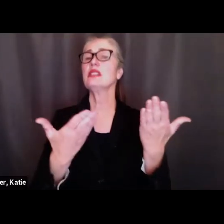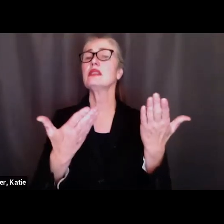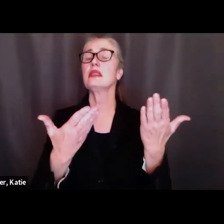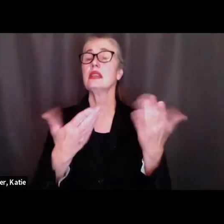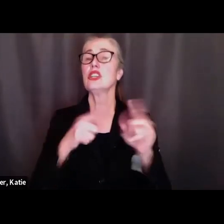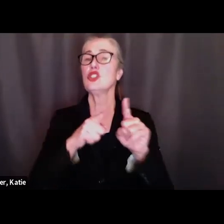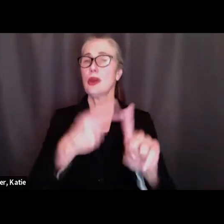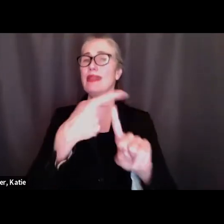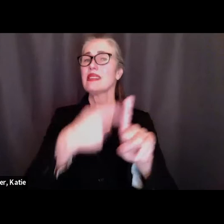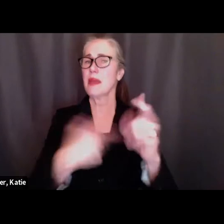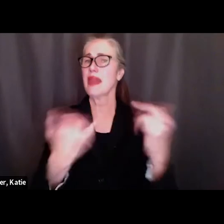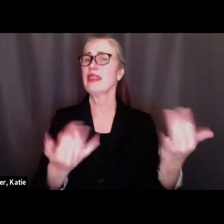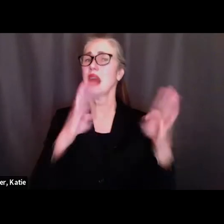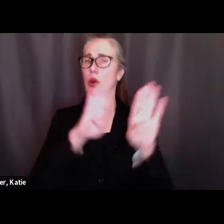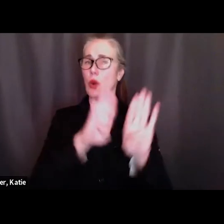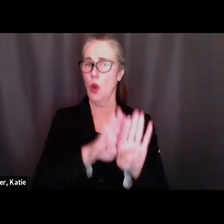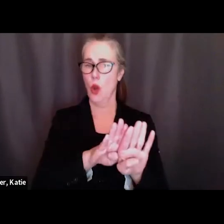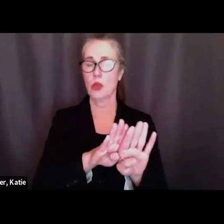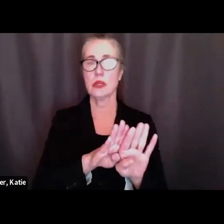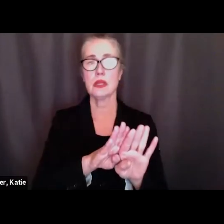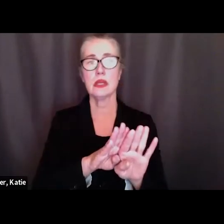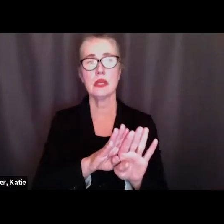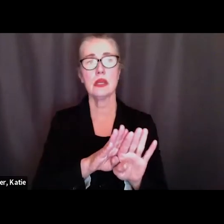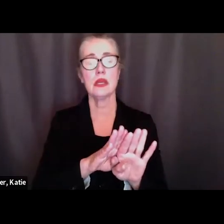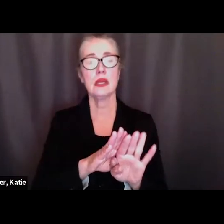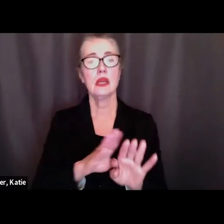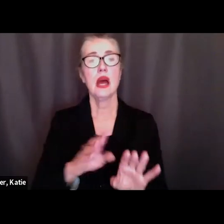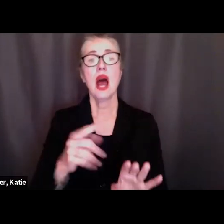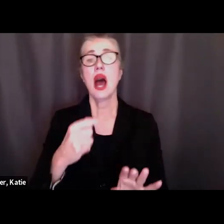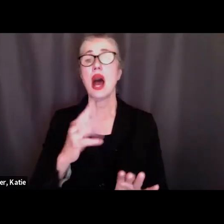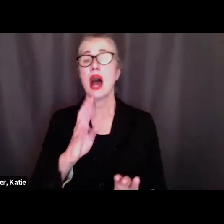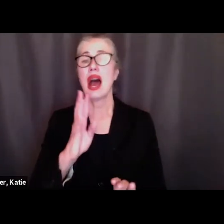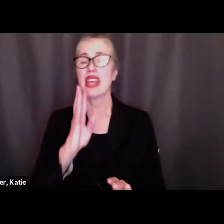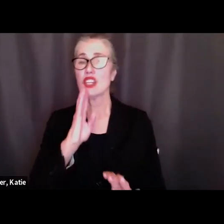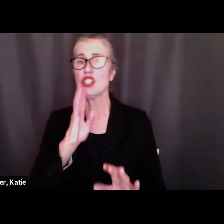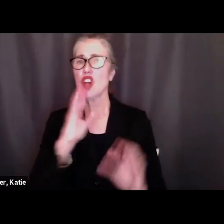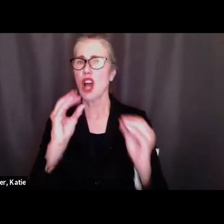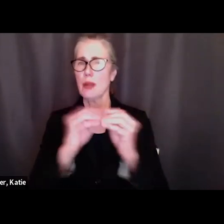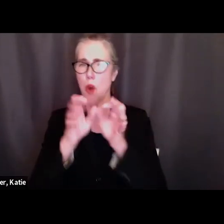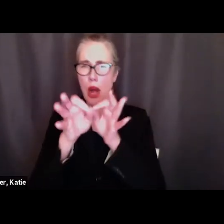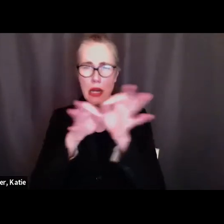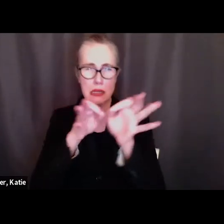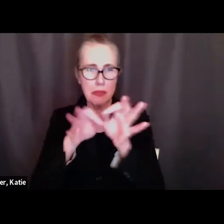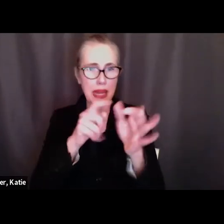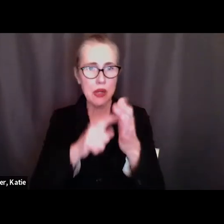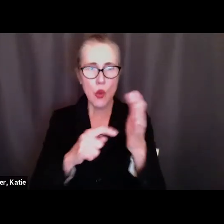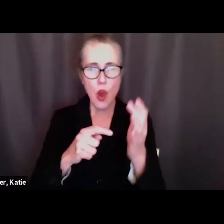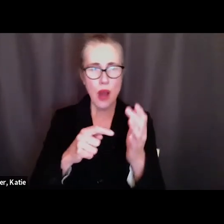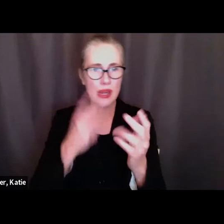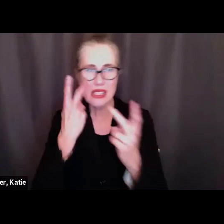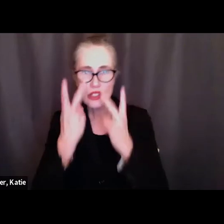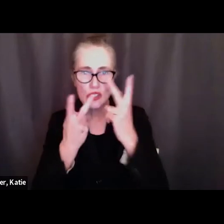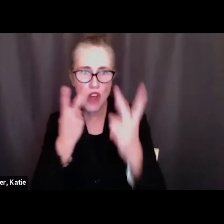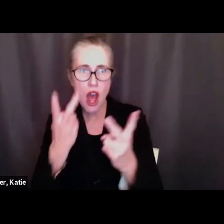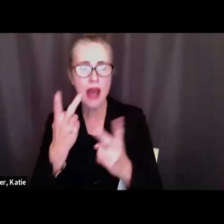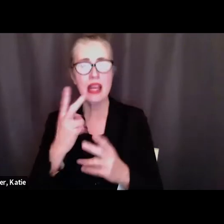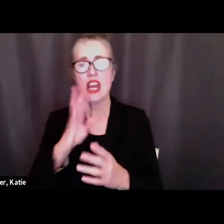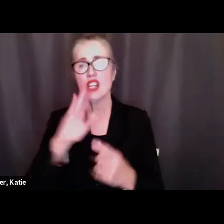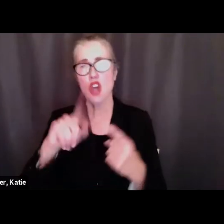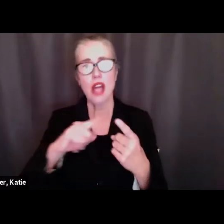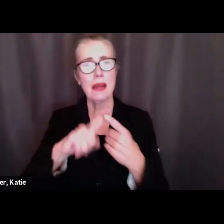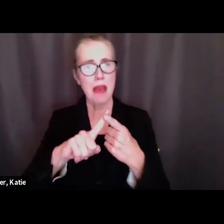to you since we didn't create it i can kind of talk high level of what we observed and talk about some of the data points that you'll see